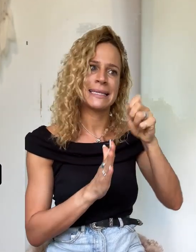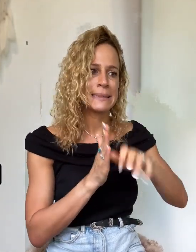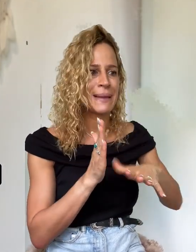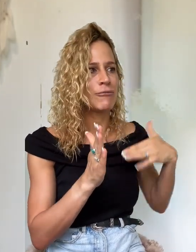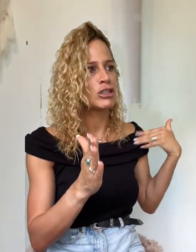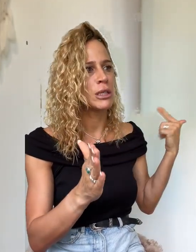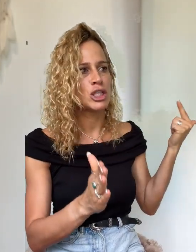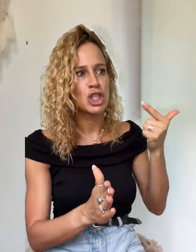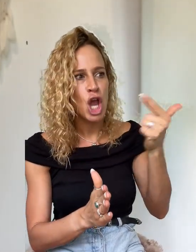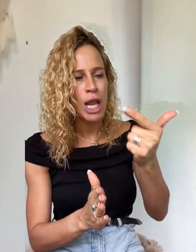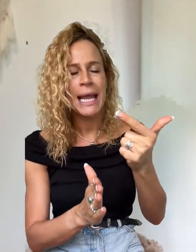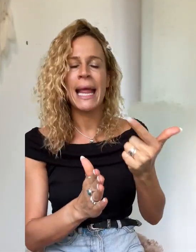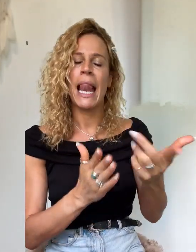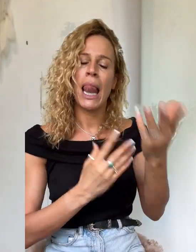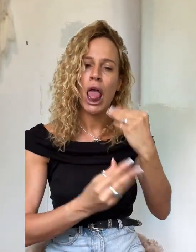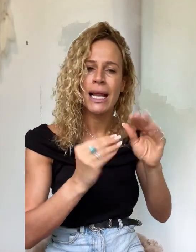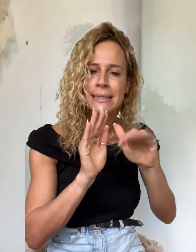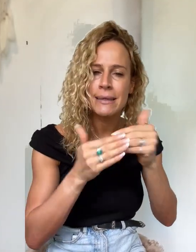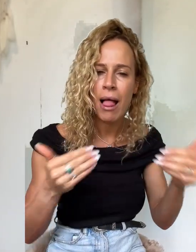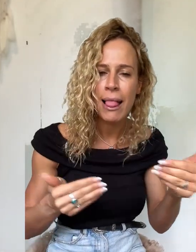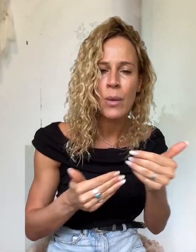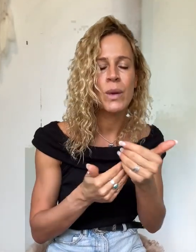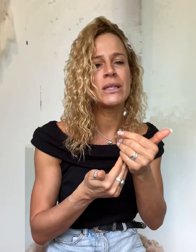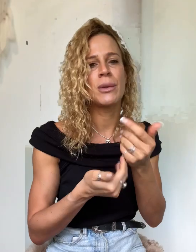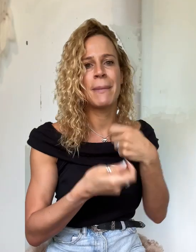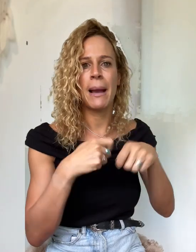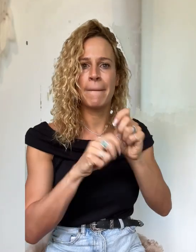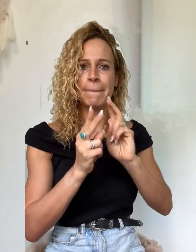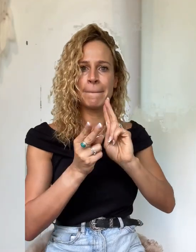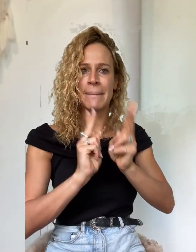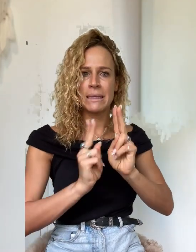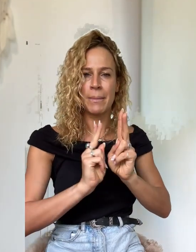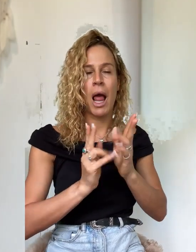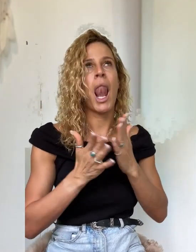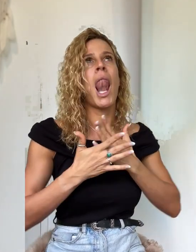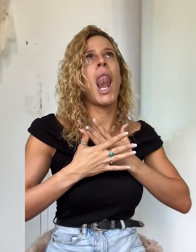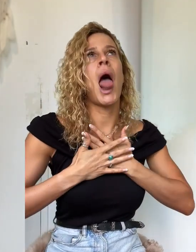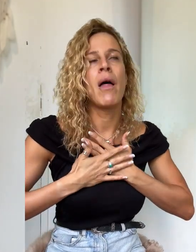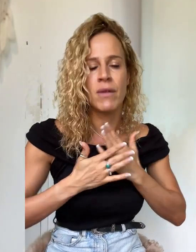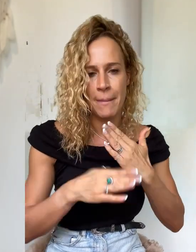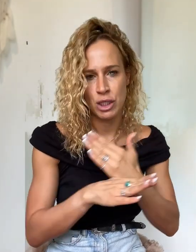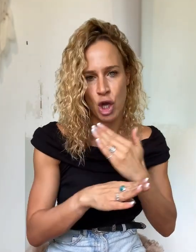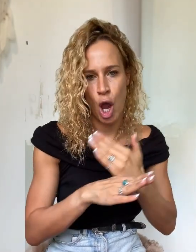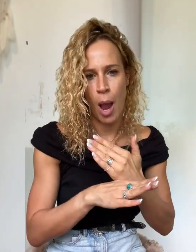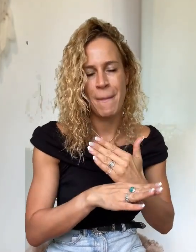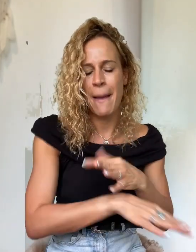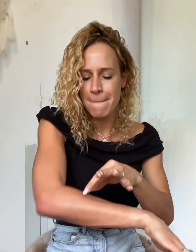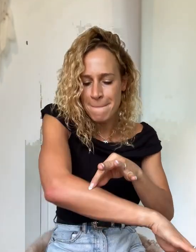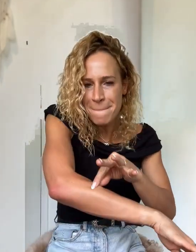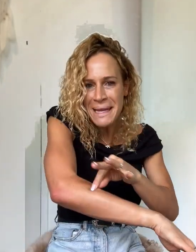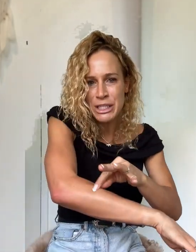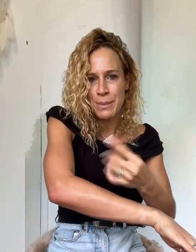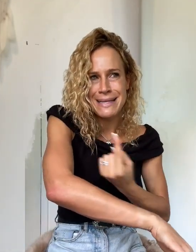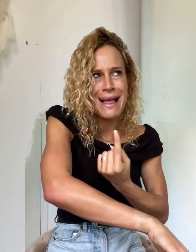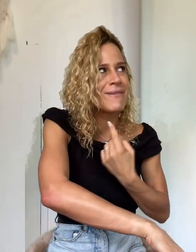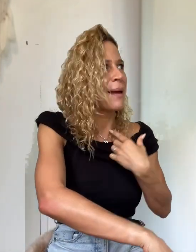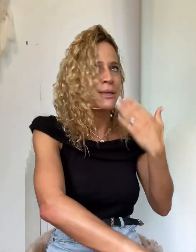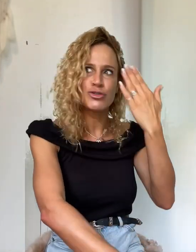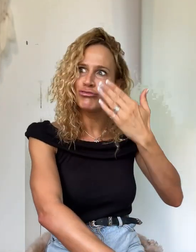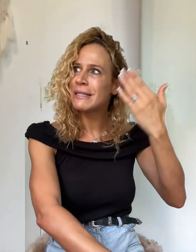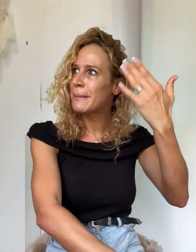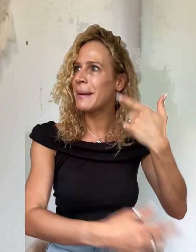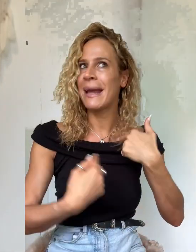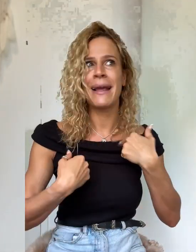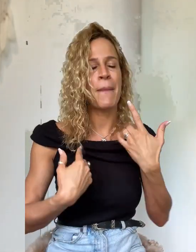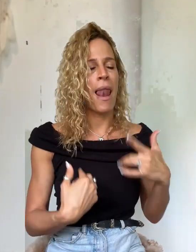explanation of my journey, how I got here. I literally love my job and I pinch myself daily. I'm kind of,